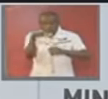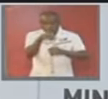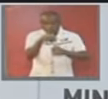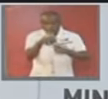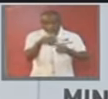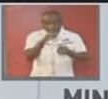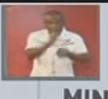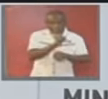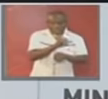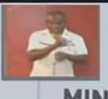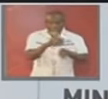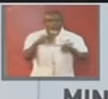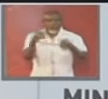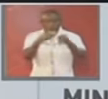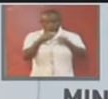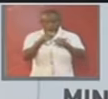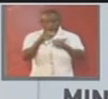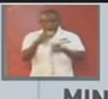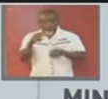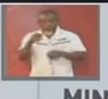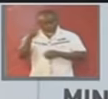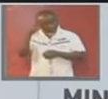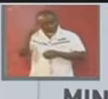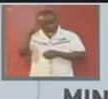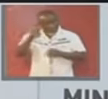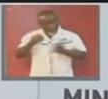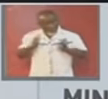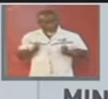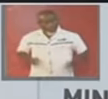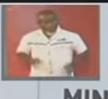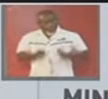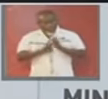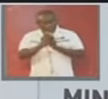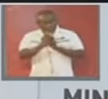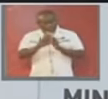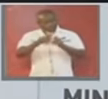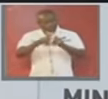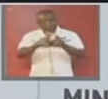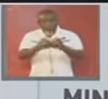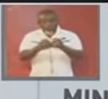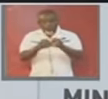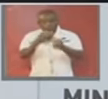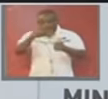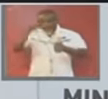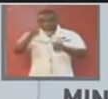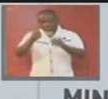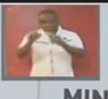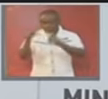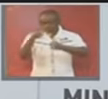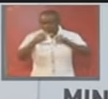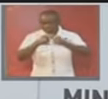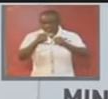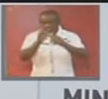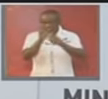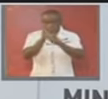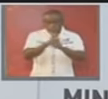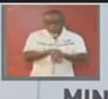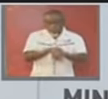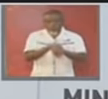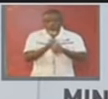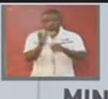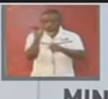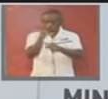to help the body learn to distinguish the features of the virus and so react to it